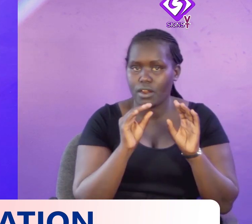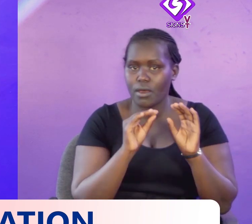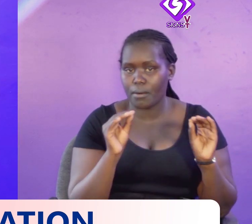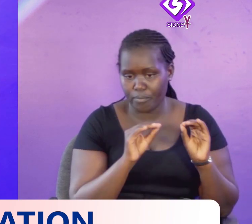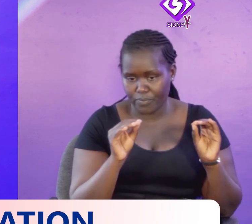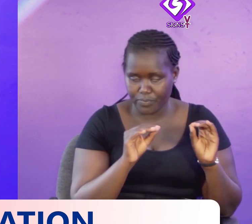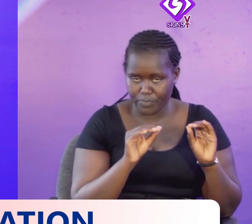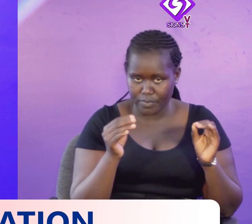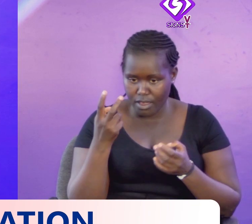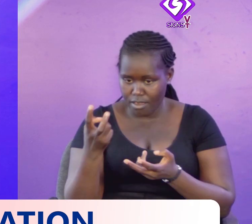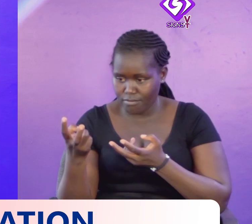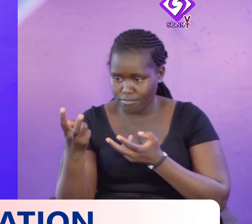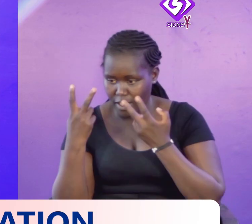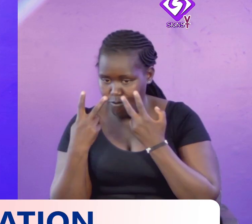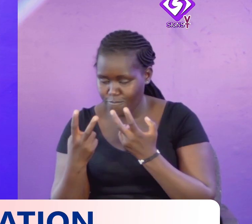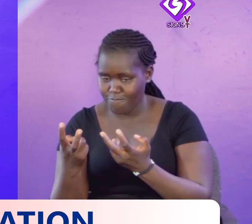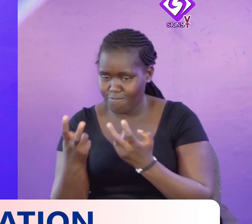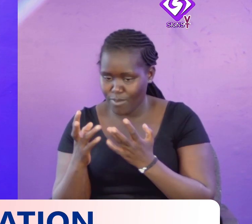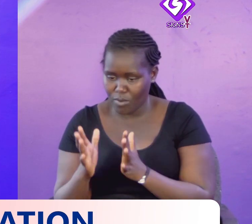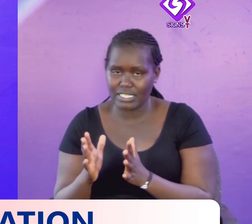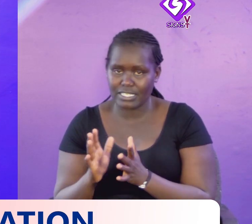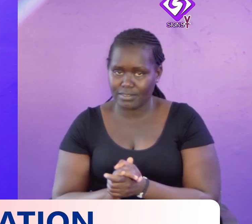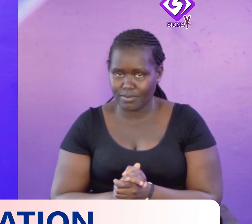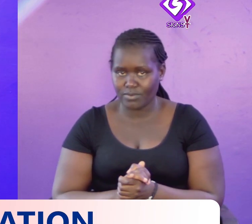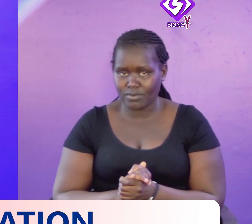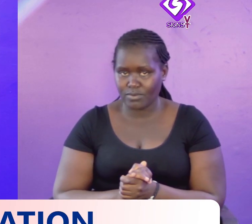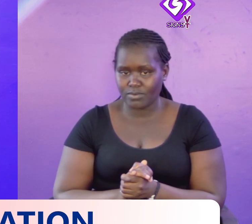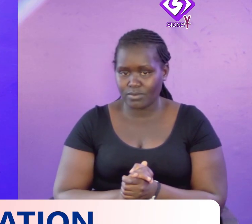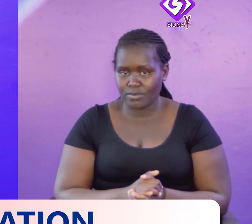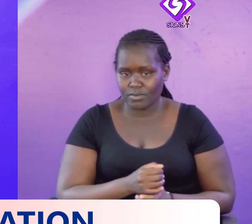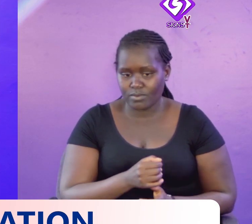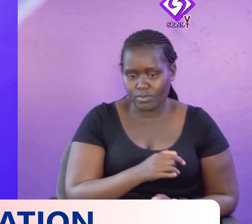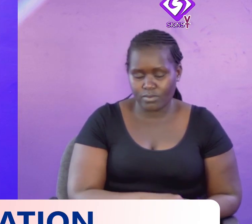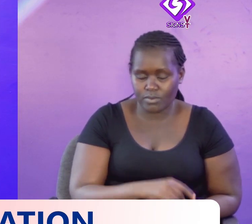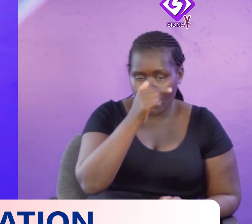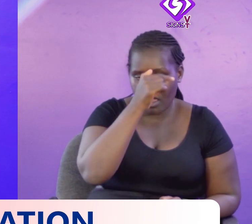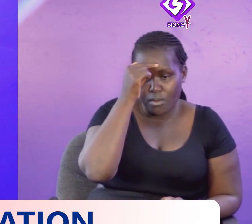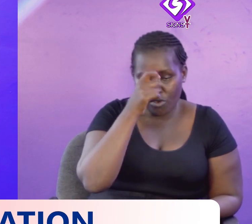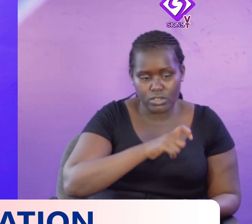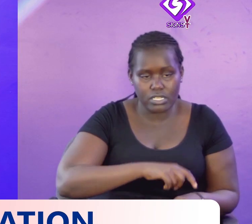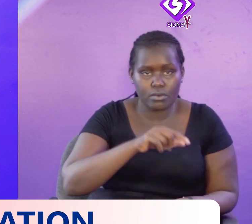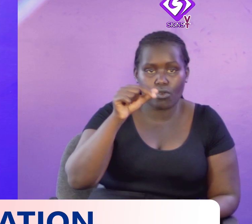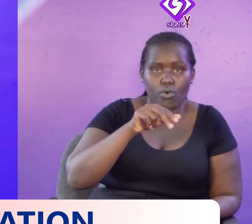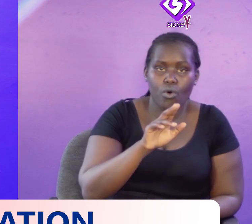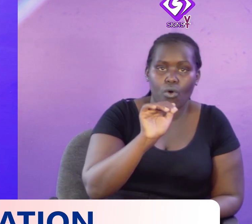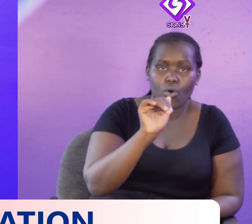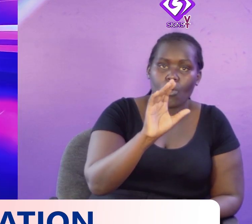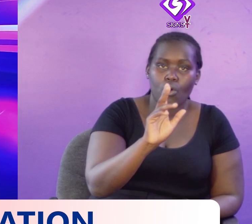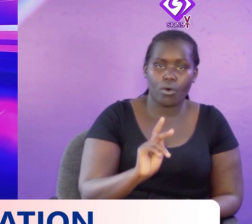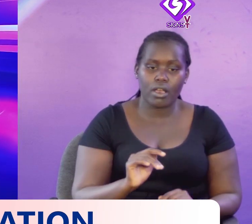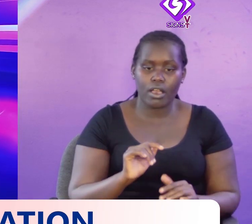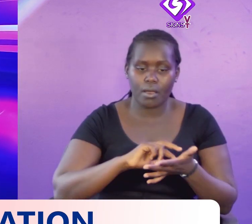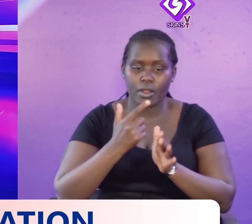said it. The views of the guest. Because, yes, you know, when you are a quack, yes, it means that you are not